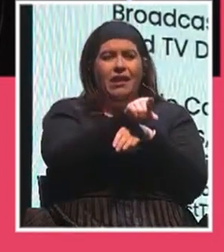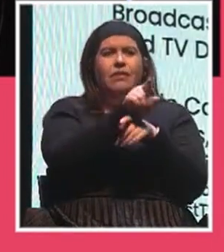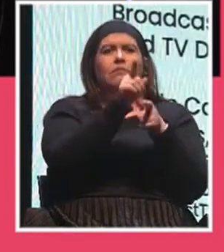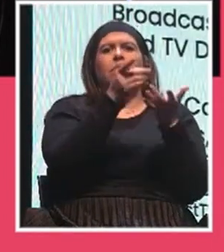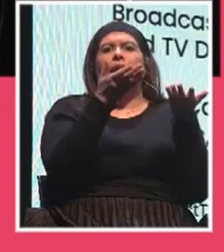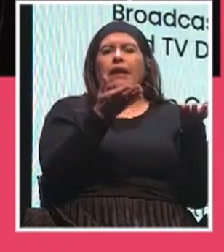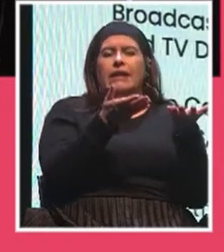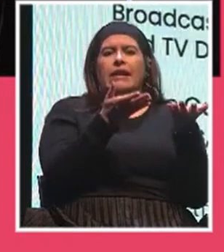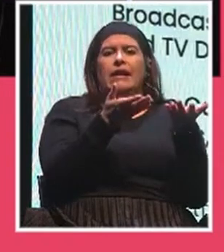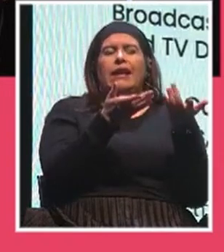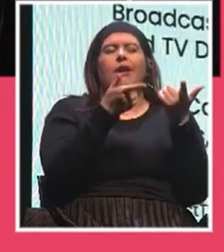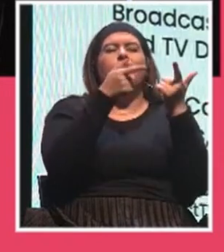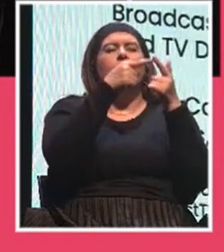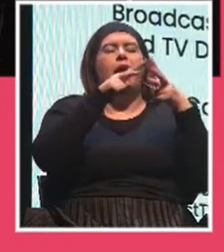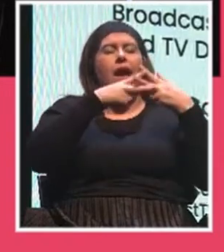and all of that.